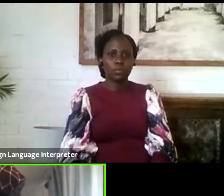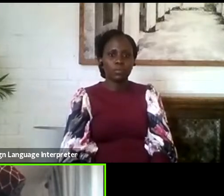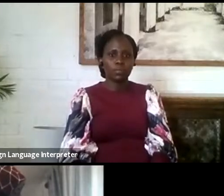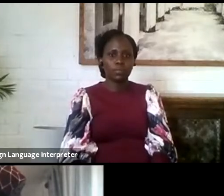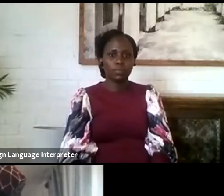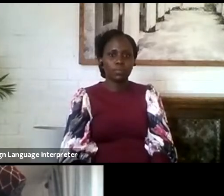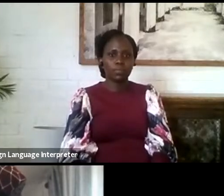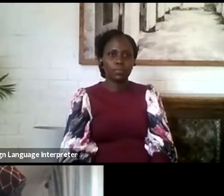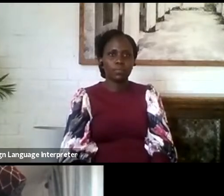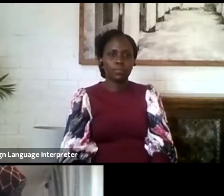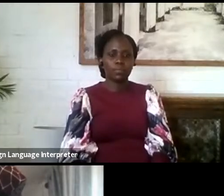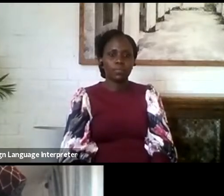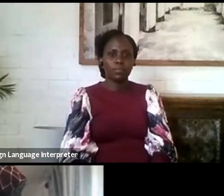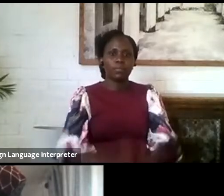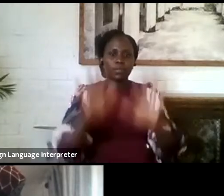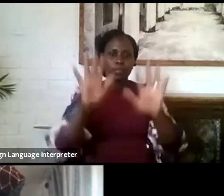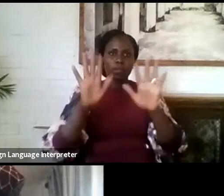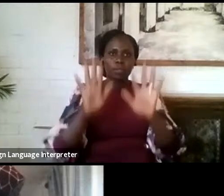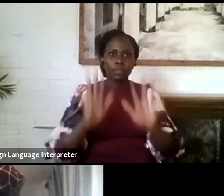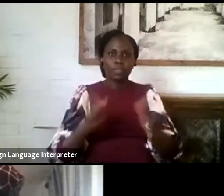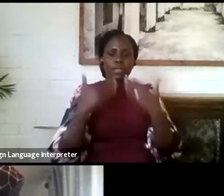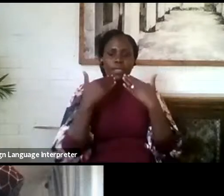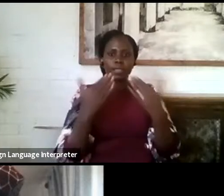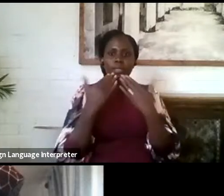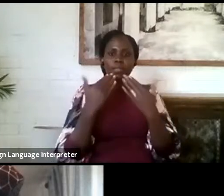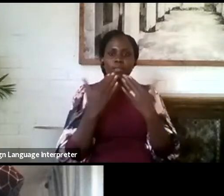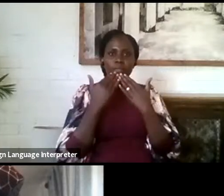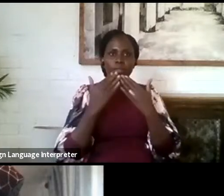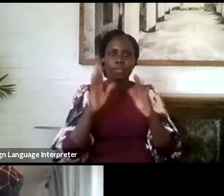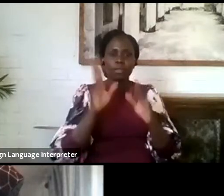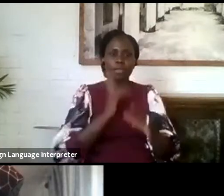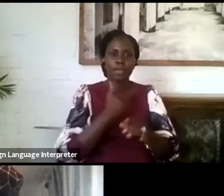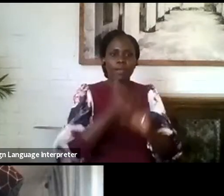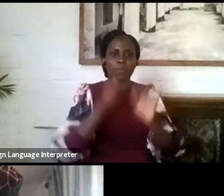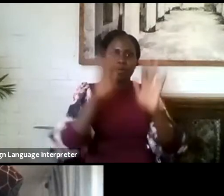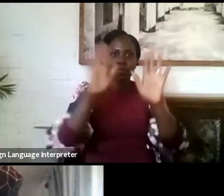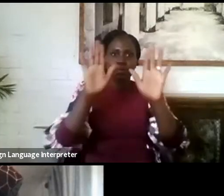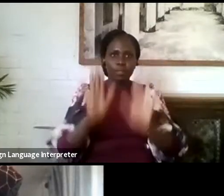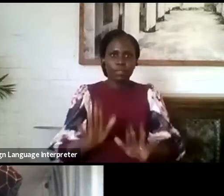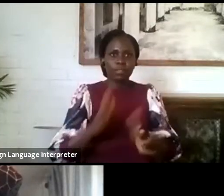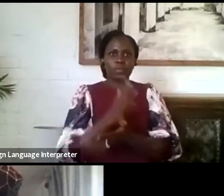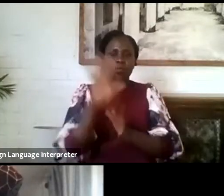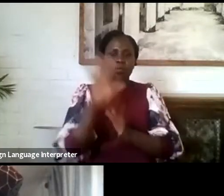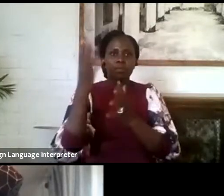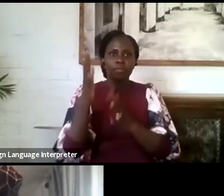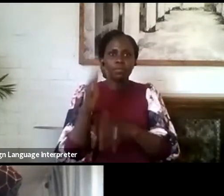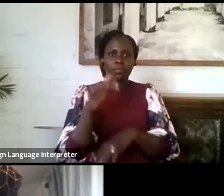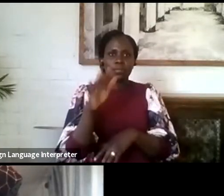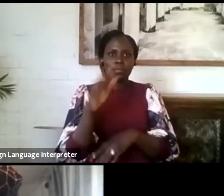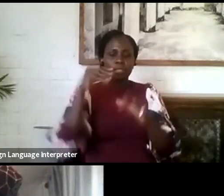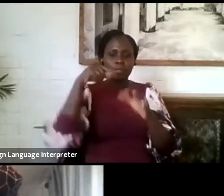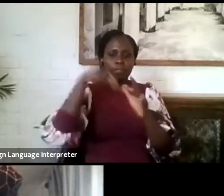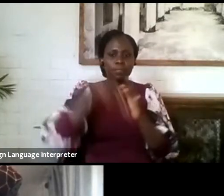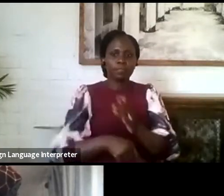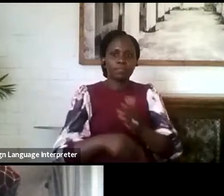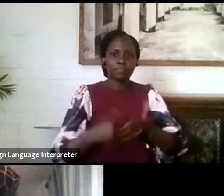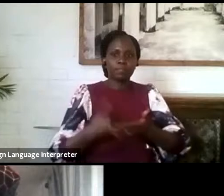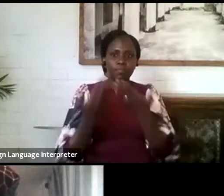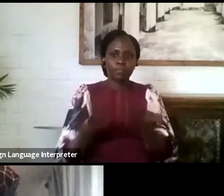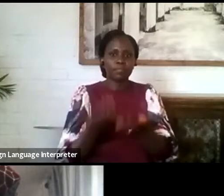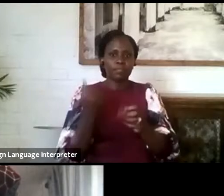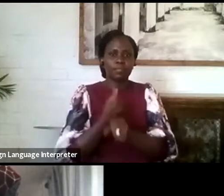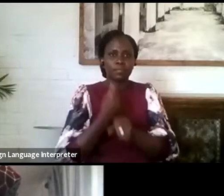Well, thank you to our amazing speakers. We really appreciate the in-depth insights that you have brought to